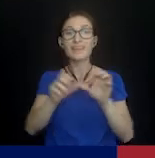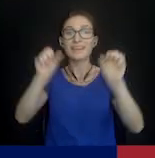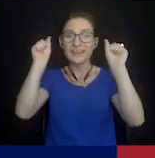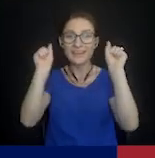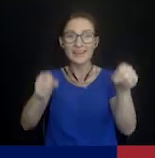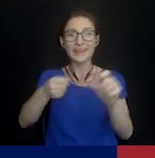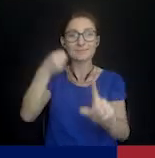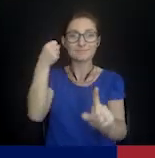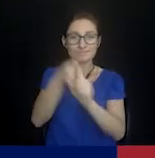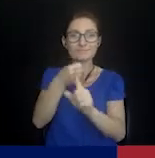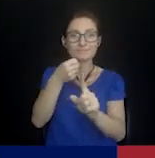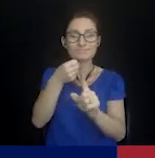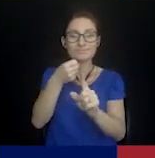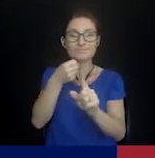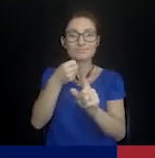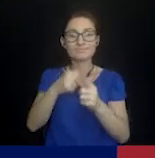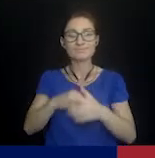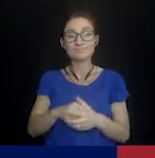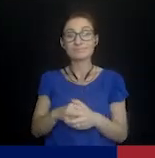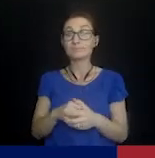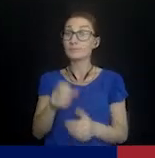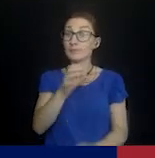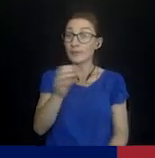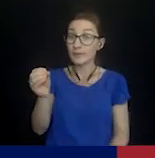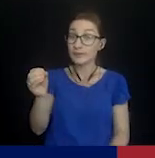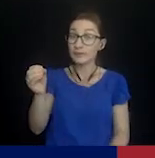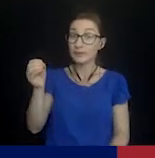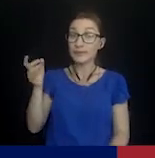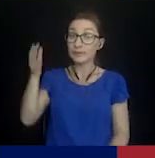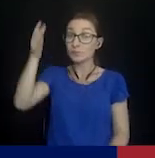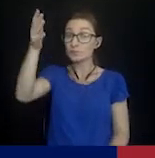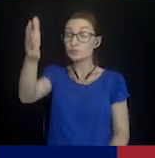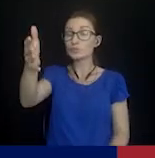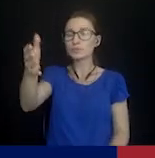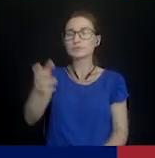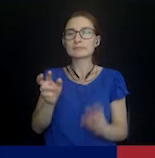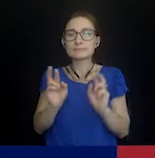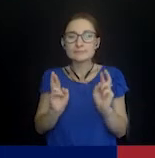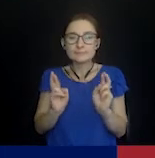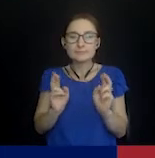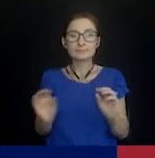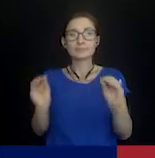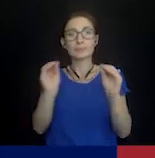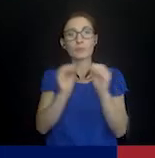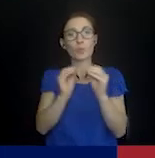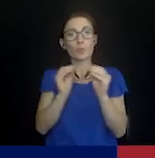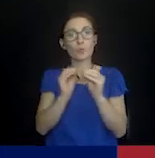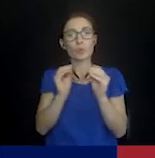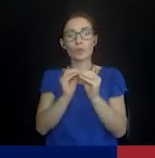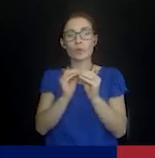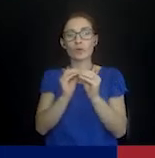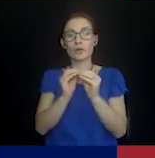can make a difference. And in the future, I hope that we will have